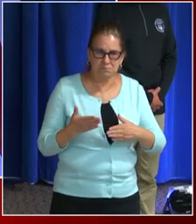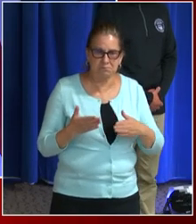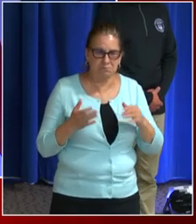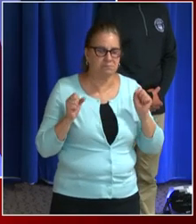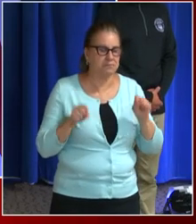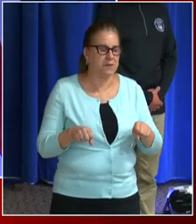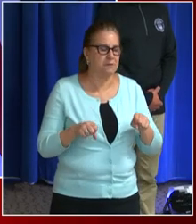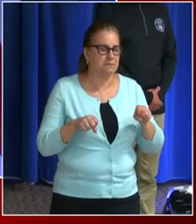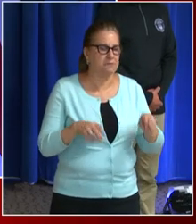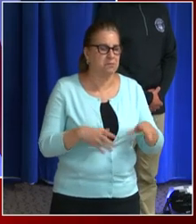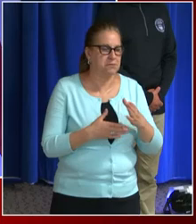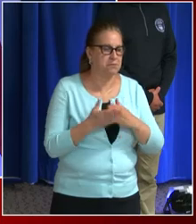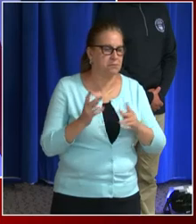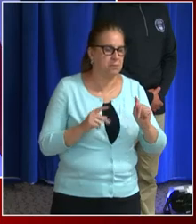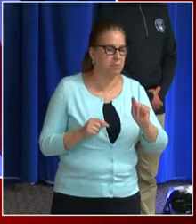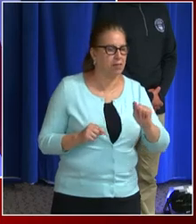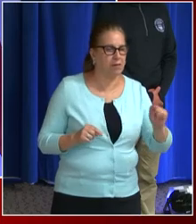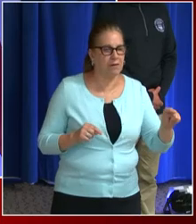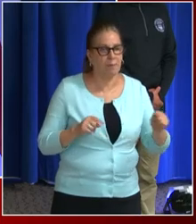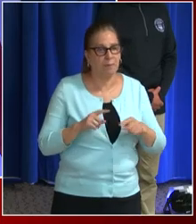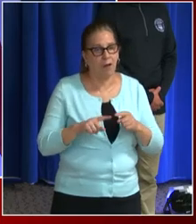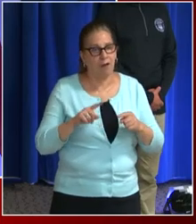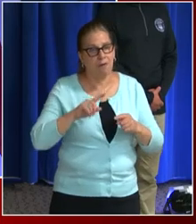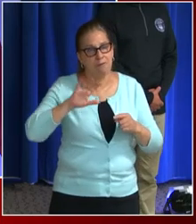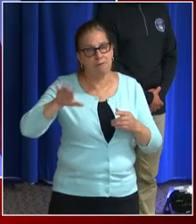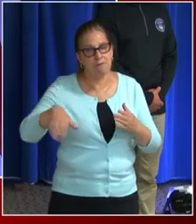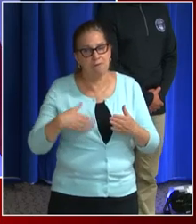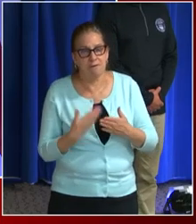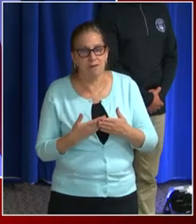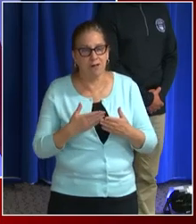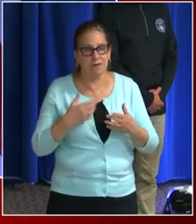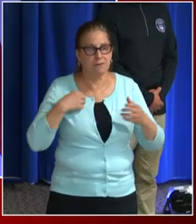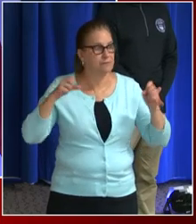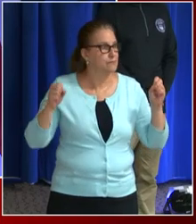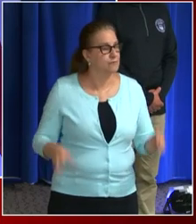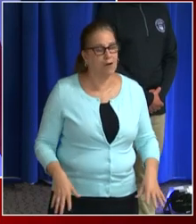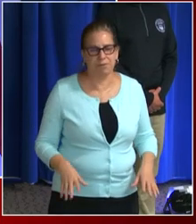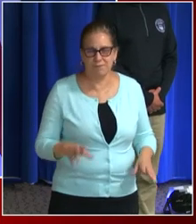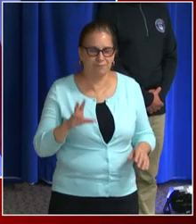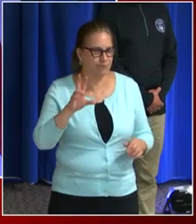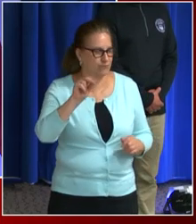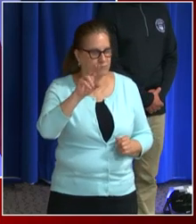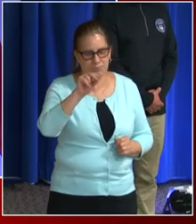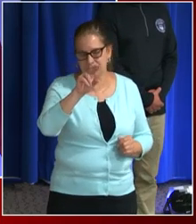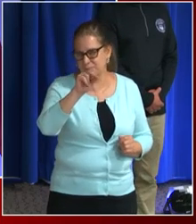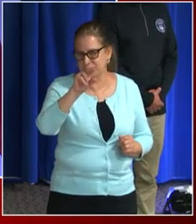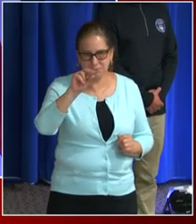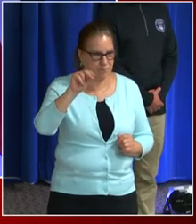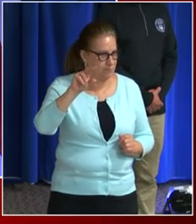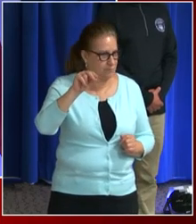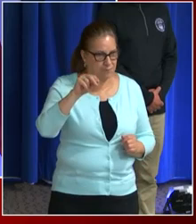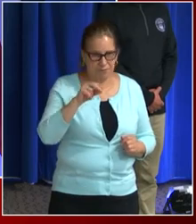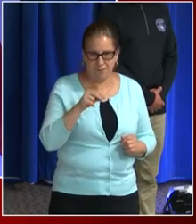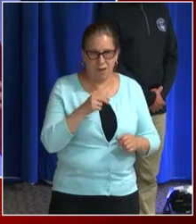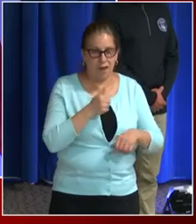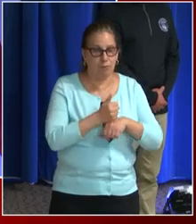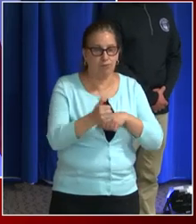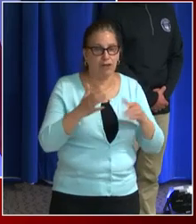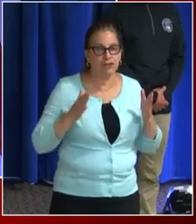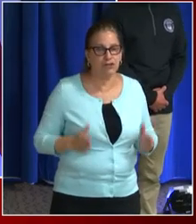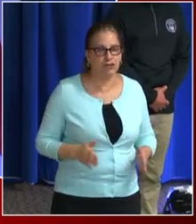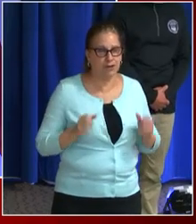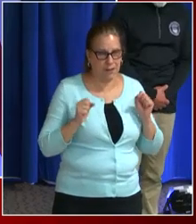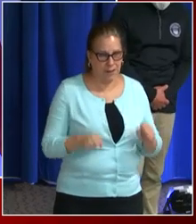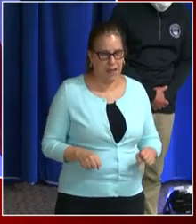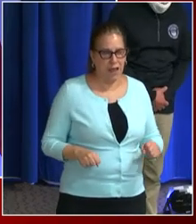no papered, that does not necessarily mean it's the end of the prosecutors. That they could go back and they may want video,